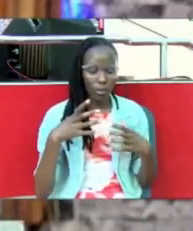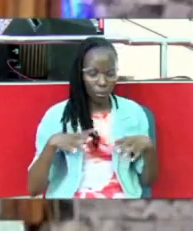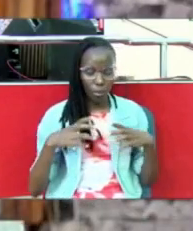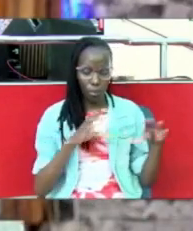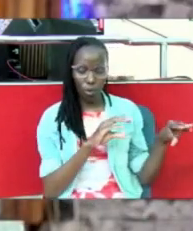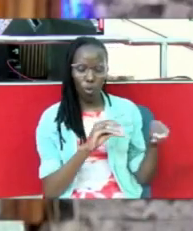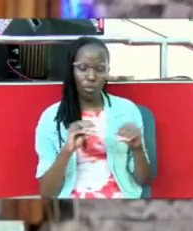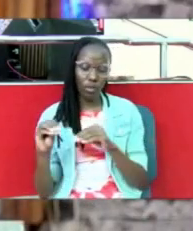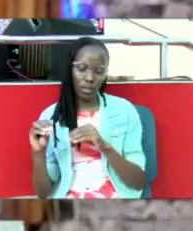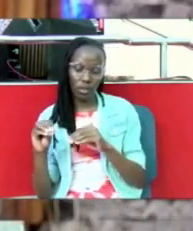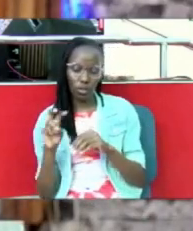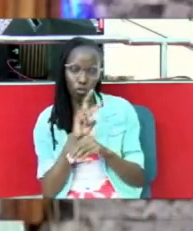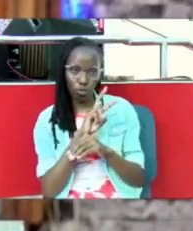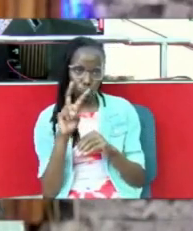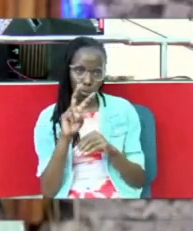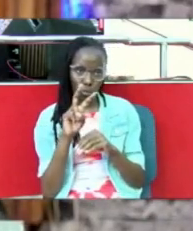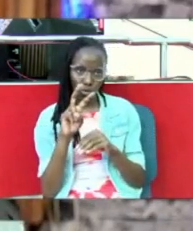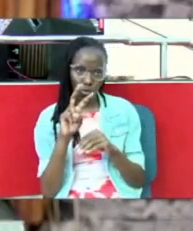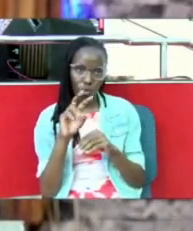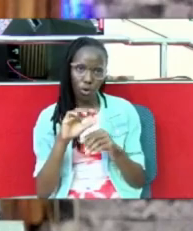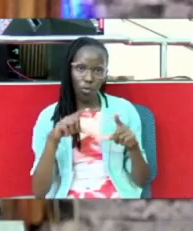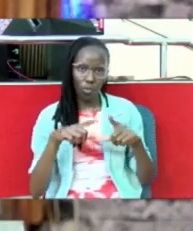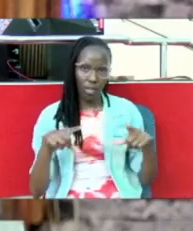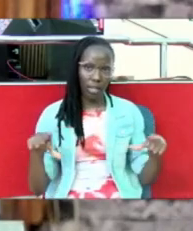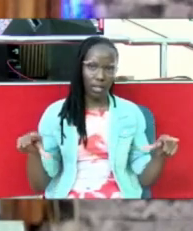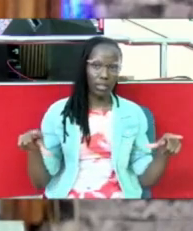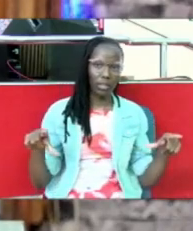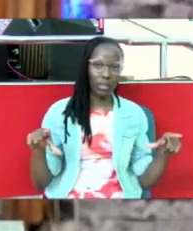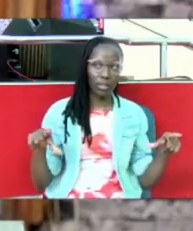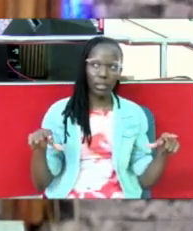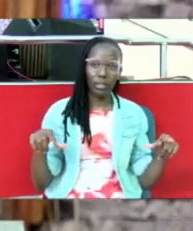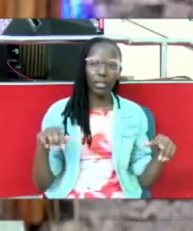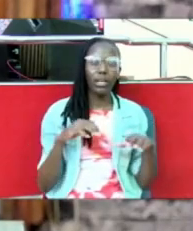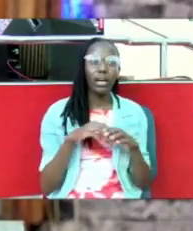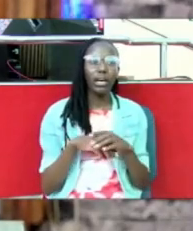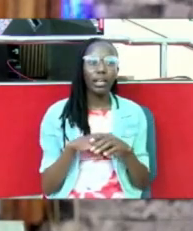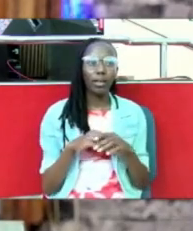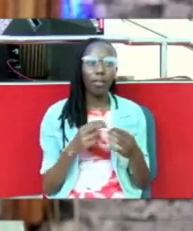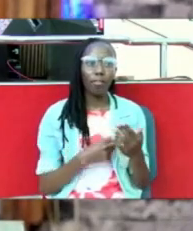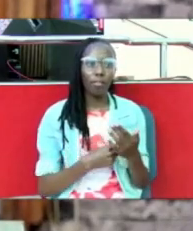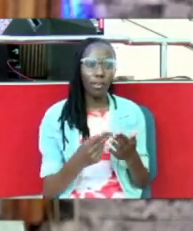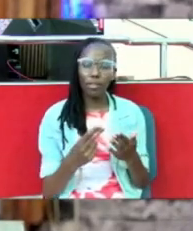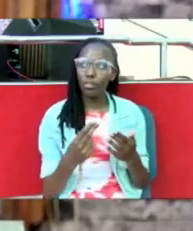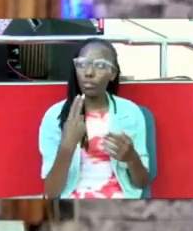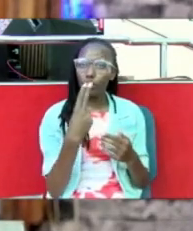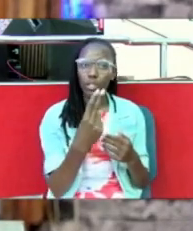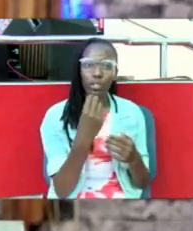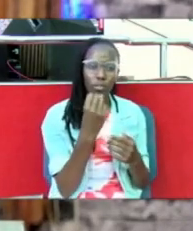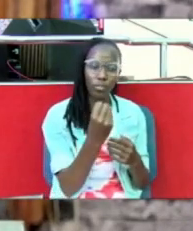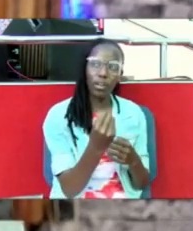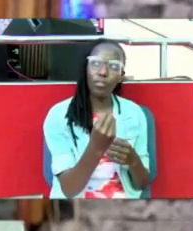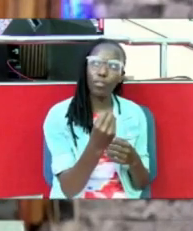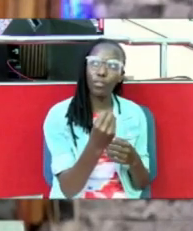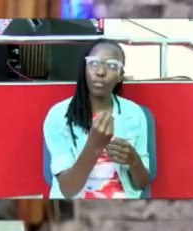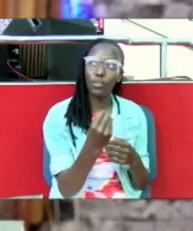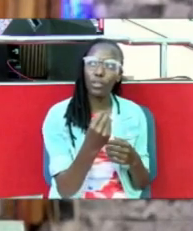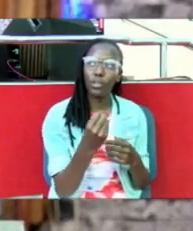nchi. And in Numbers 13:25, it says that at the end of the 40 days, na katika mstari wa 25, tunaona ya